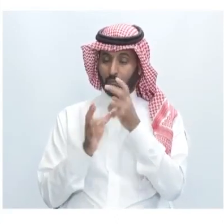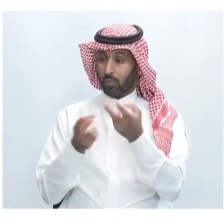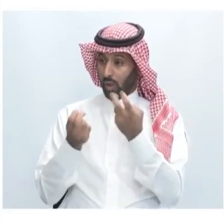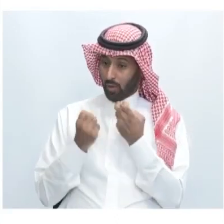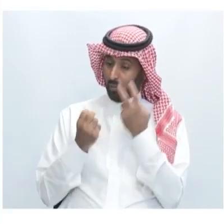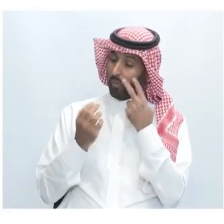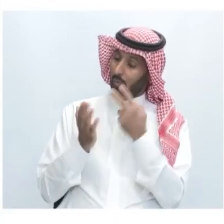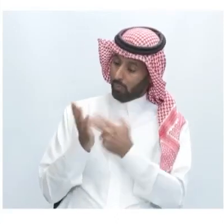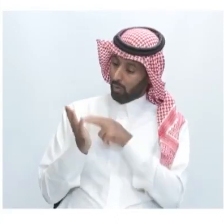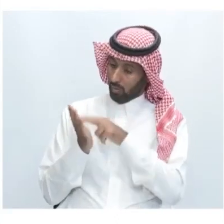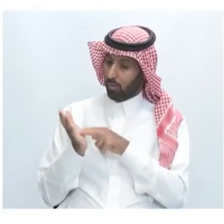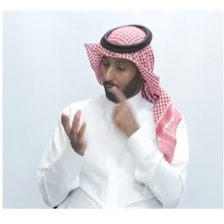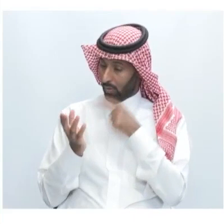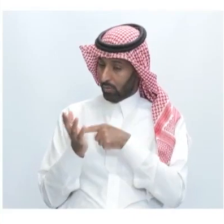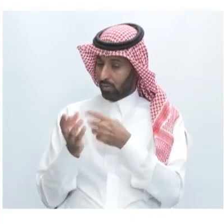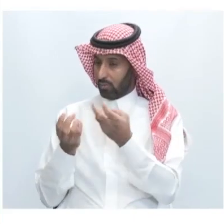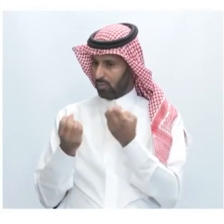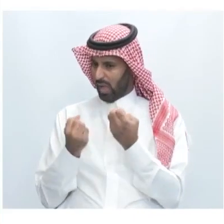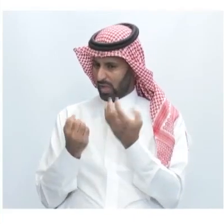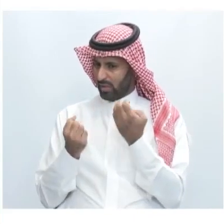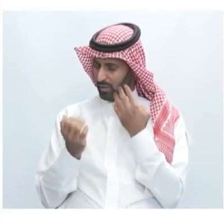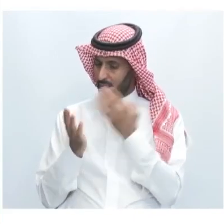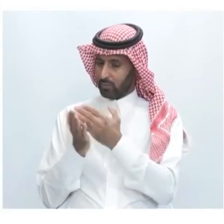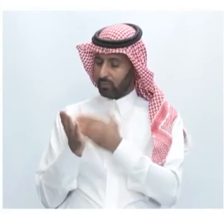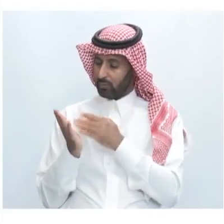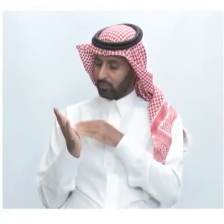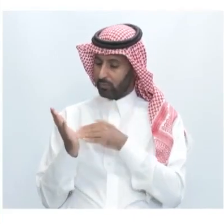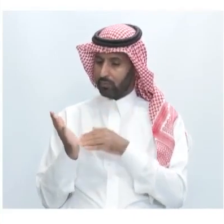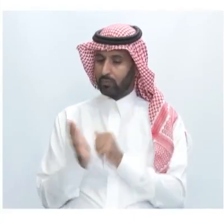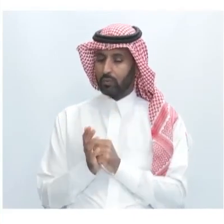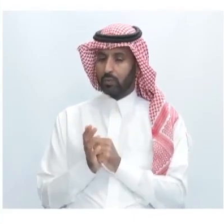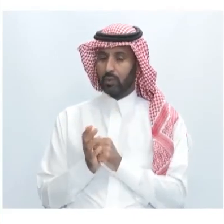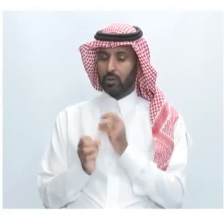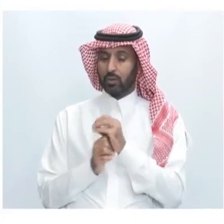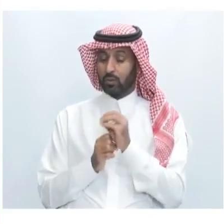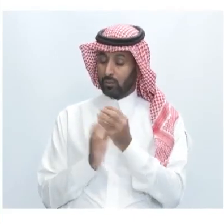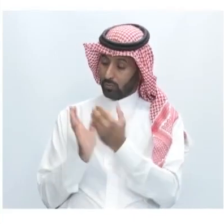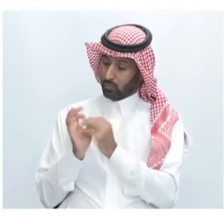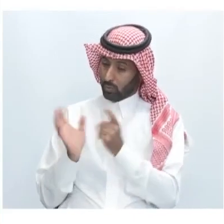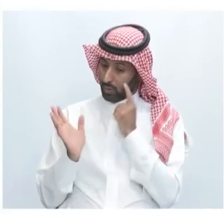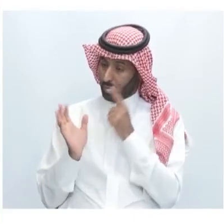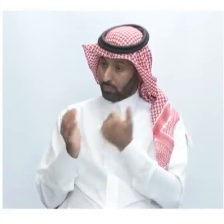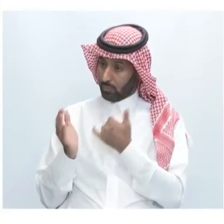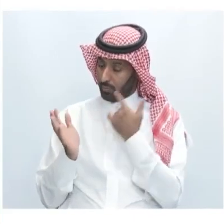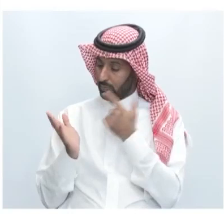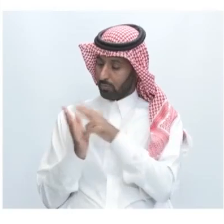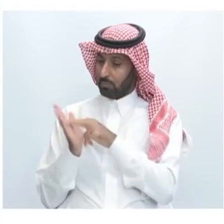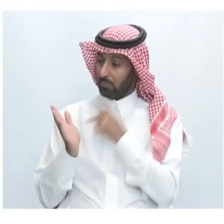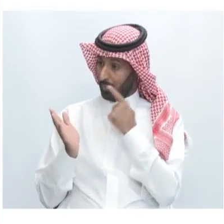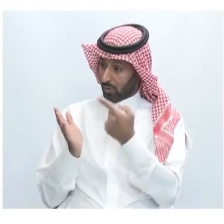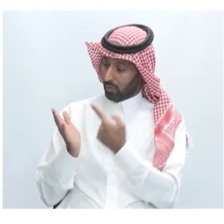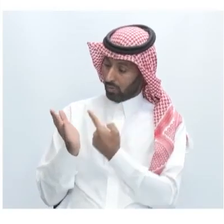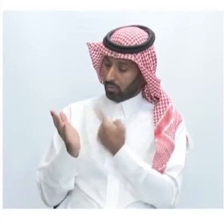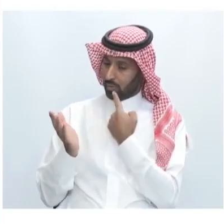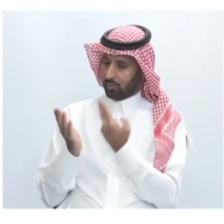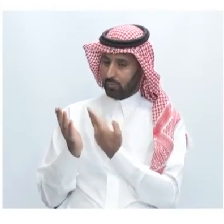reader's attention. So it should grab the attention of the reader by expressing something interesting that makes the reader